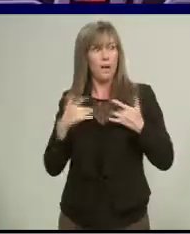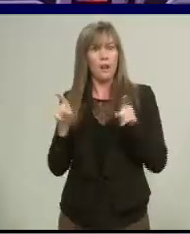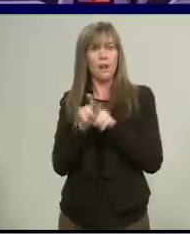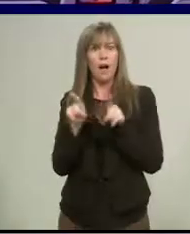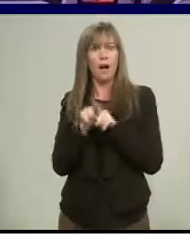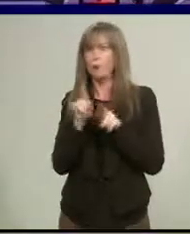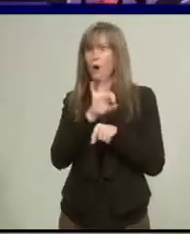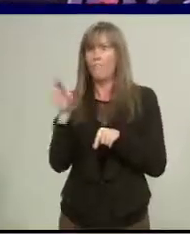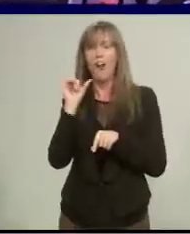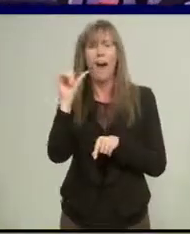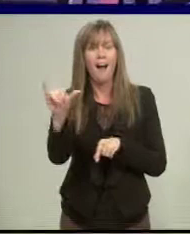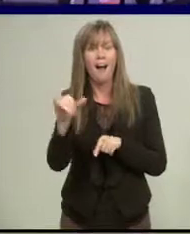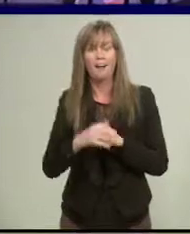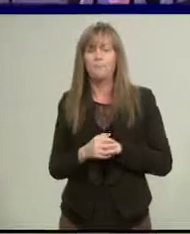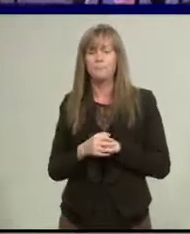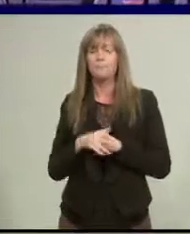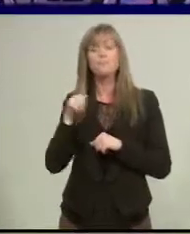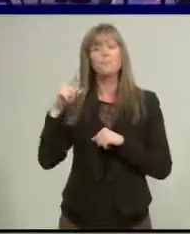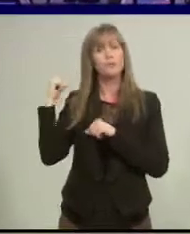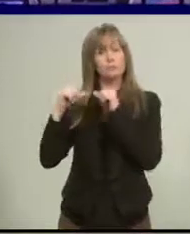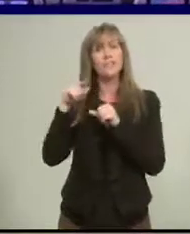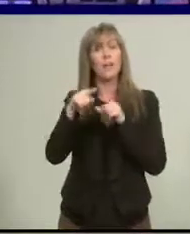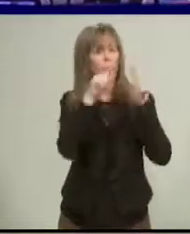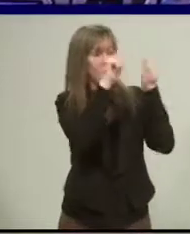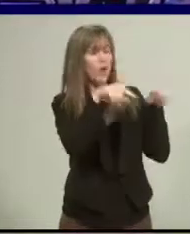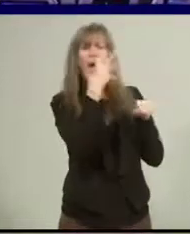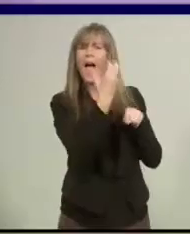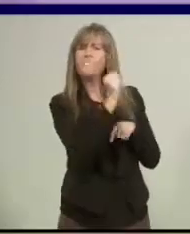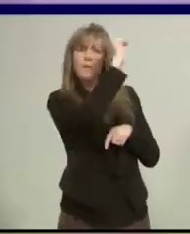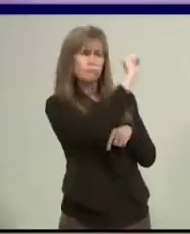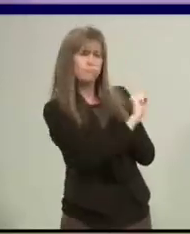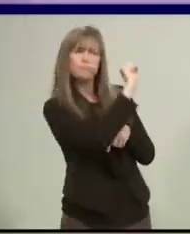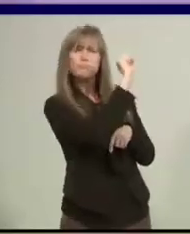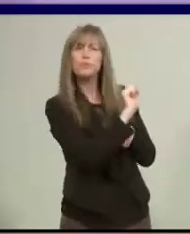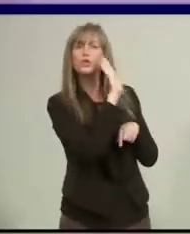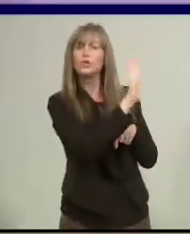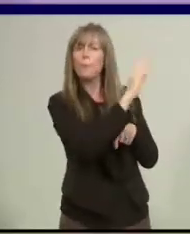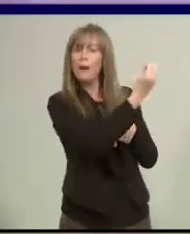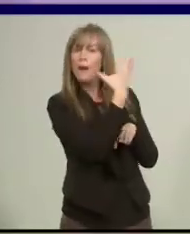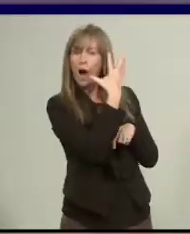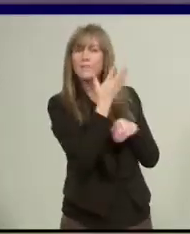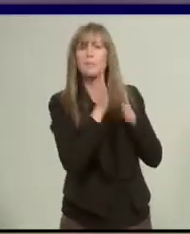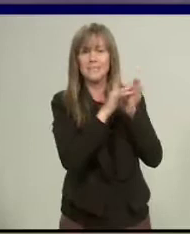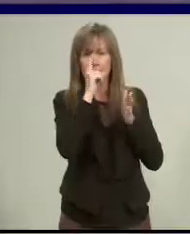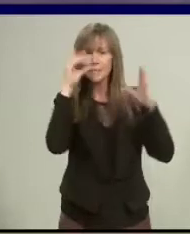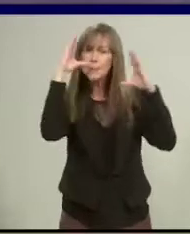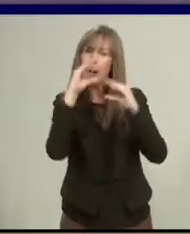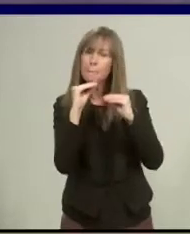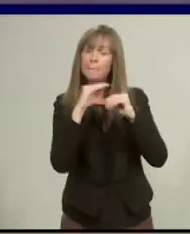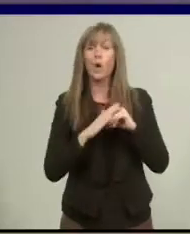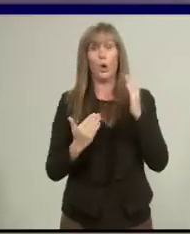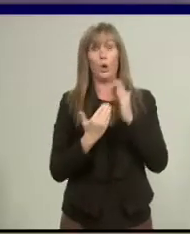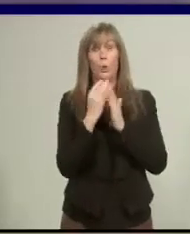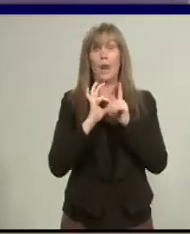you're not flying. Traditionally, passenger windows come with shades to keep out light and allow people to sleep. The new and